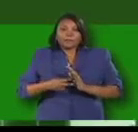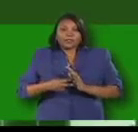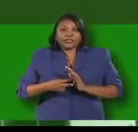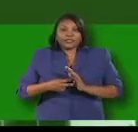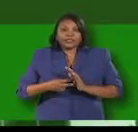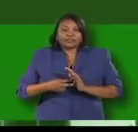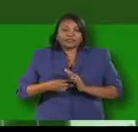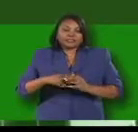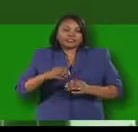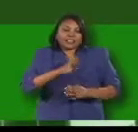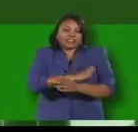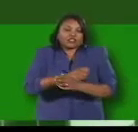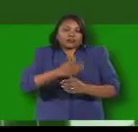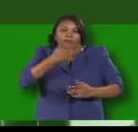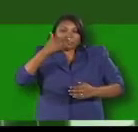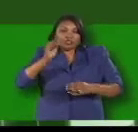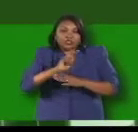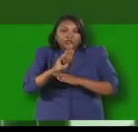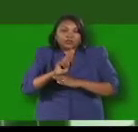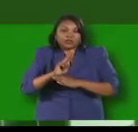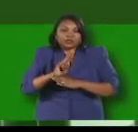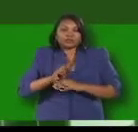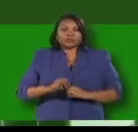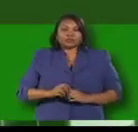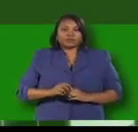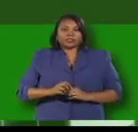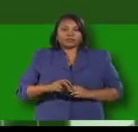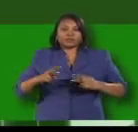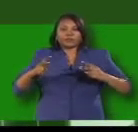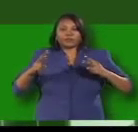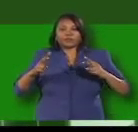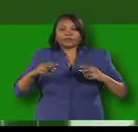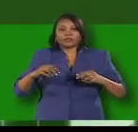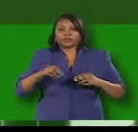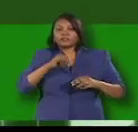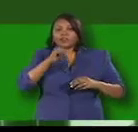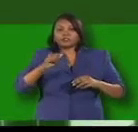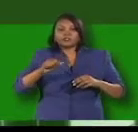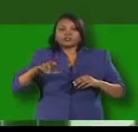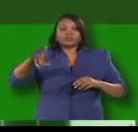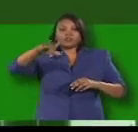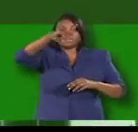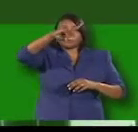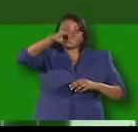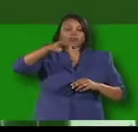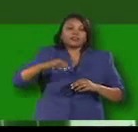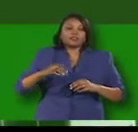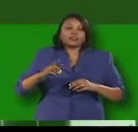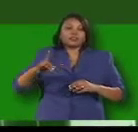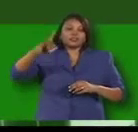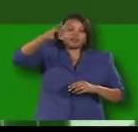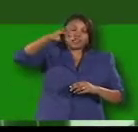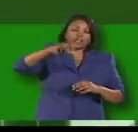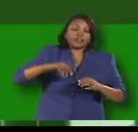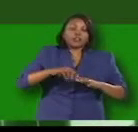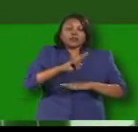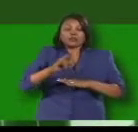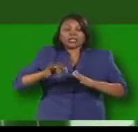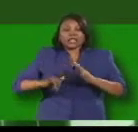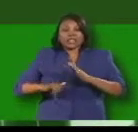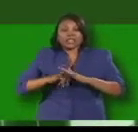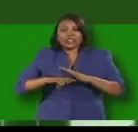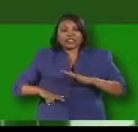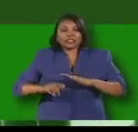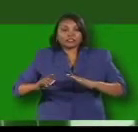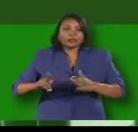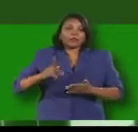energy efficient. Dematerialization, travel replacement, that as a result of travel replacement, and